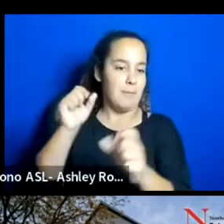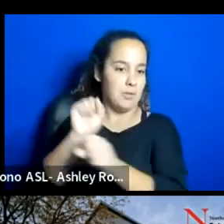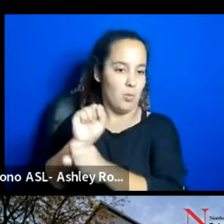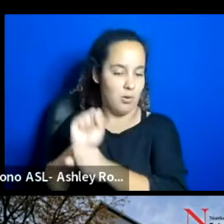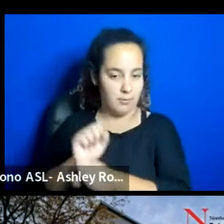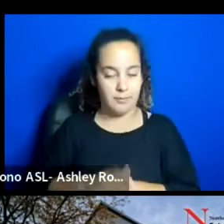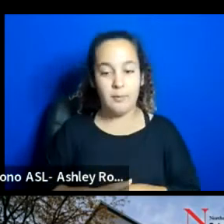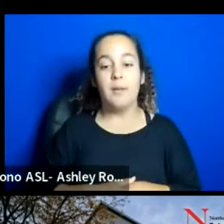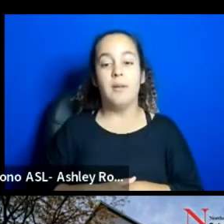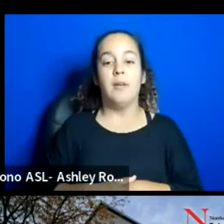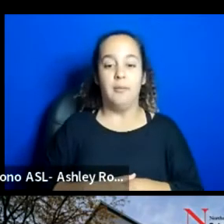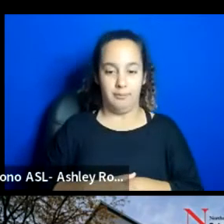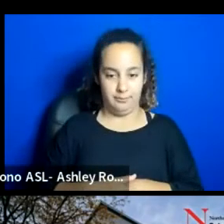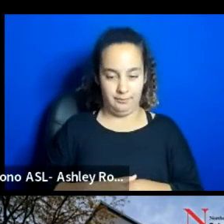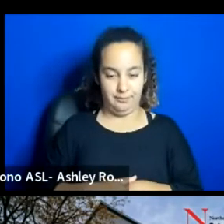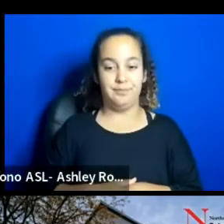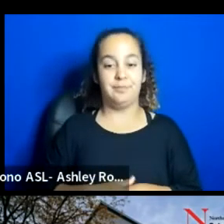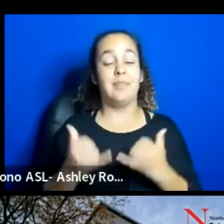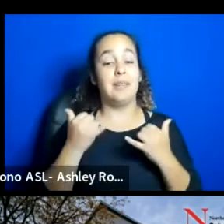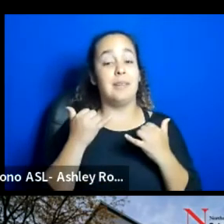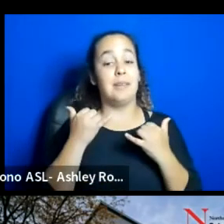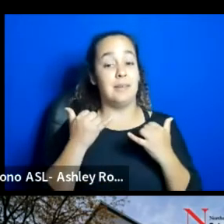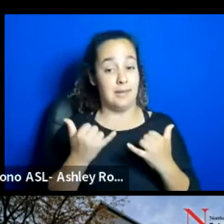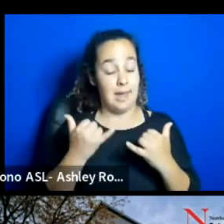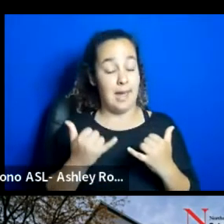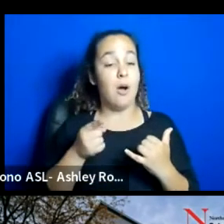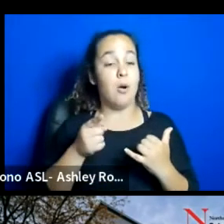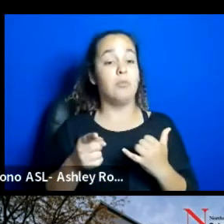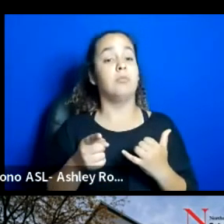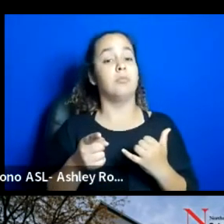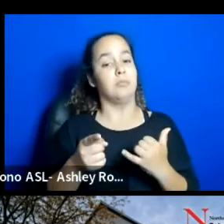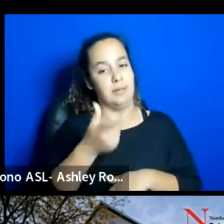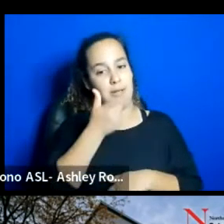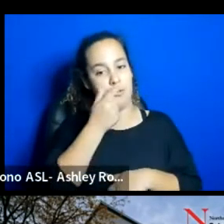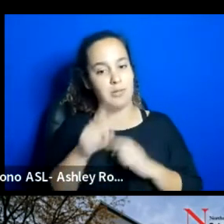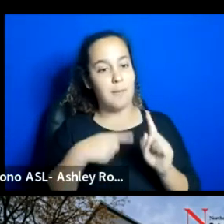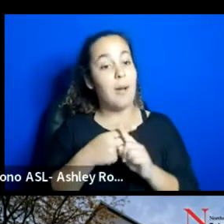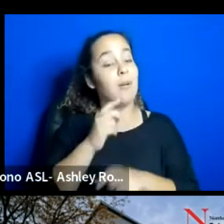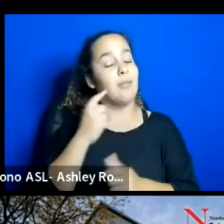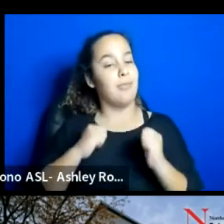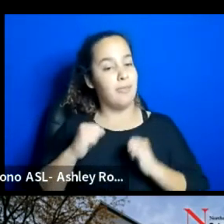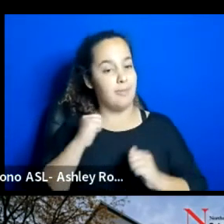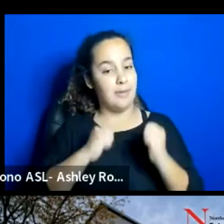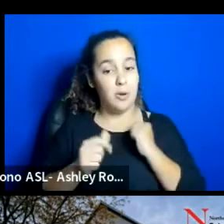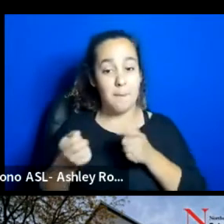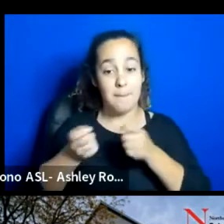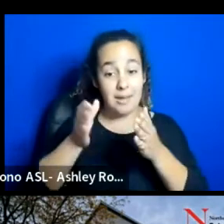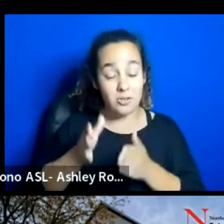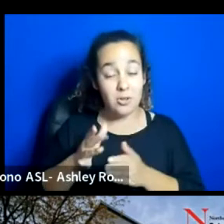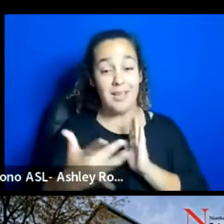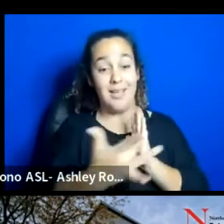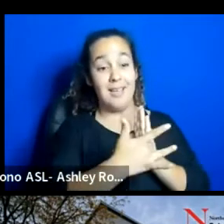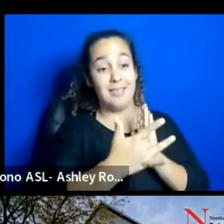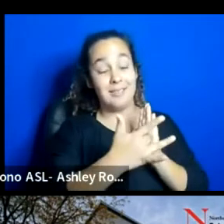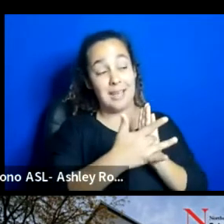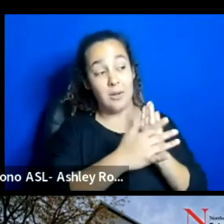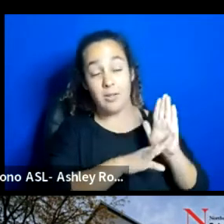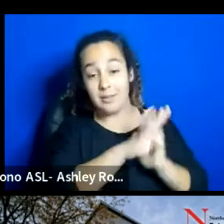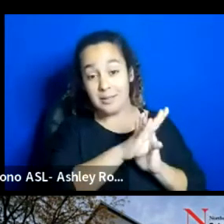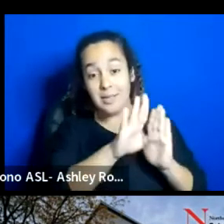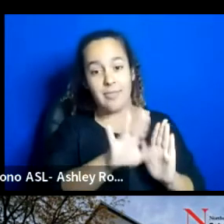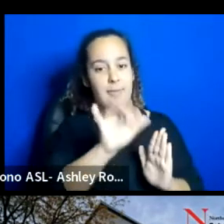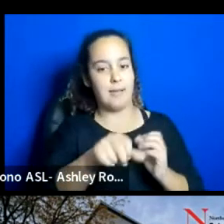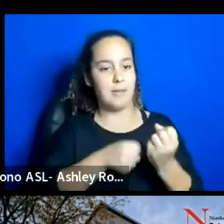historian with a particular interest in the intricacies of theater management and the technological innovations that supported